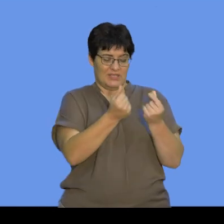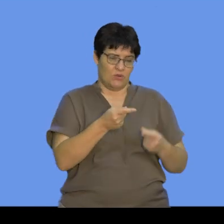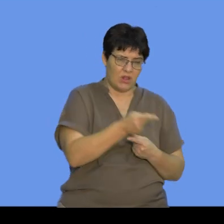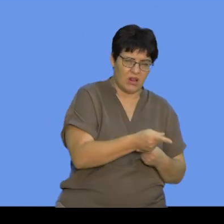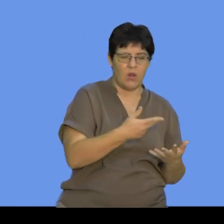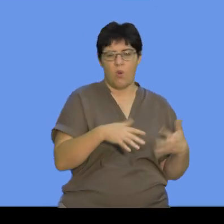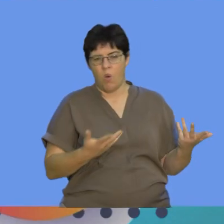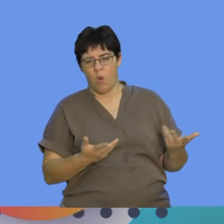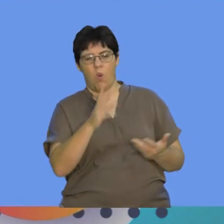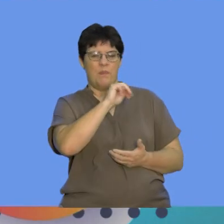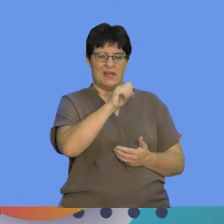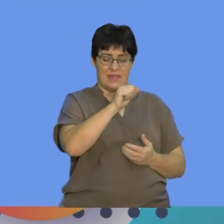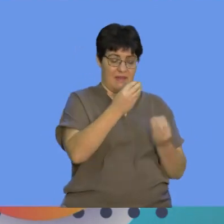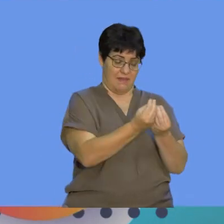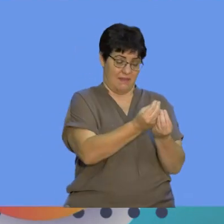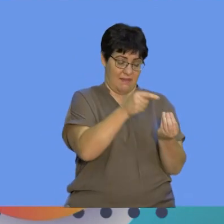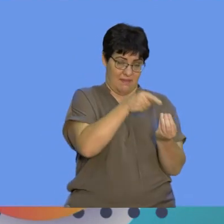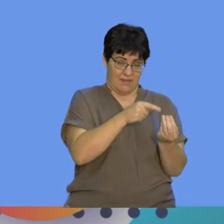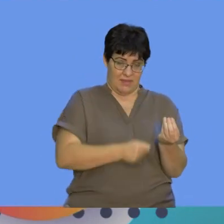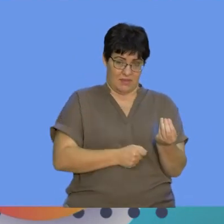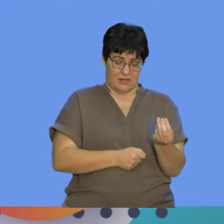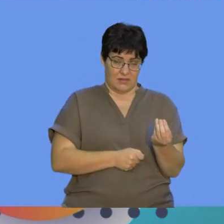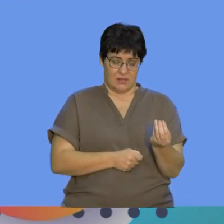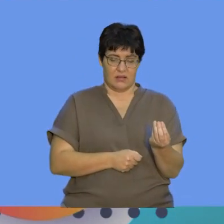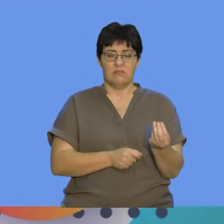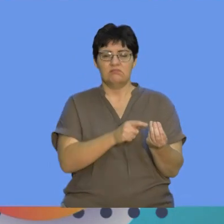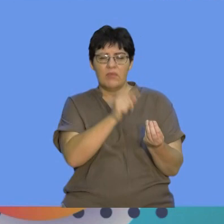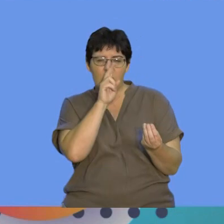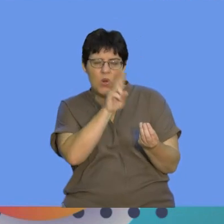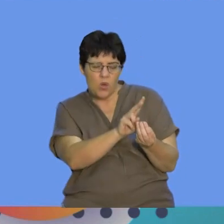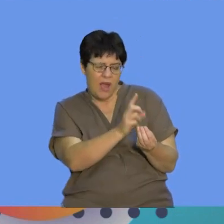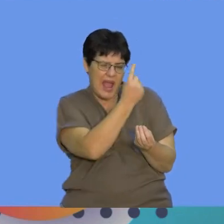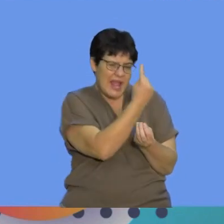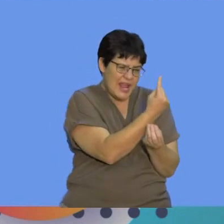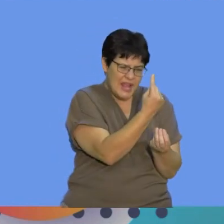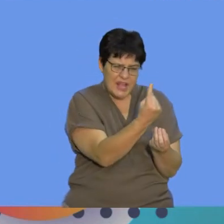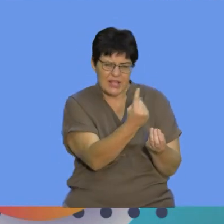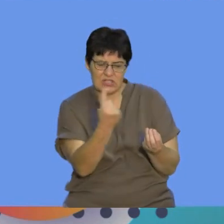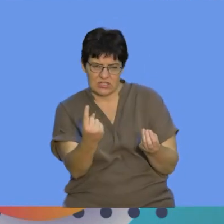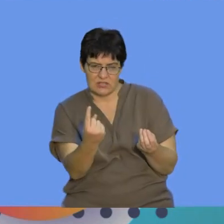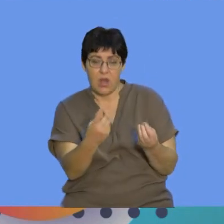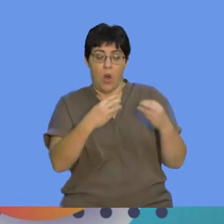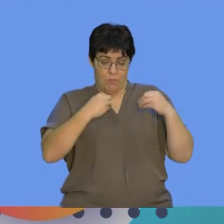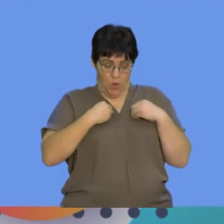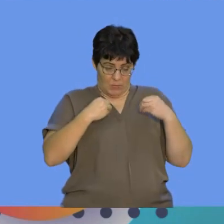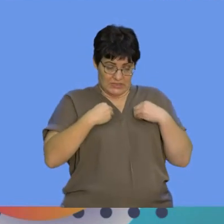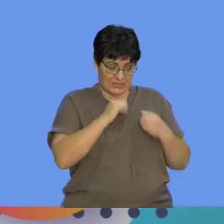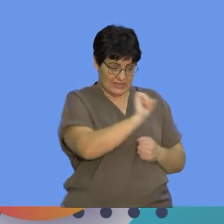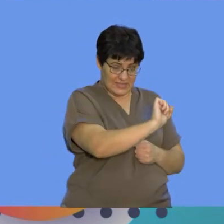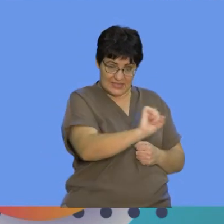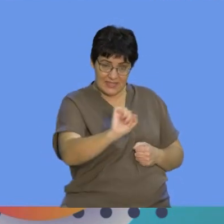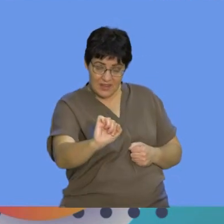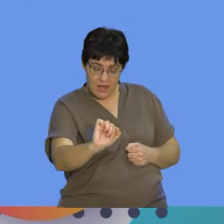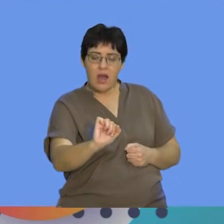of matter, we are definitely going to look at each one of them, and then these properties would determine